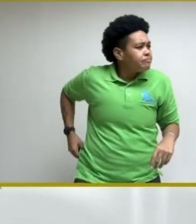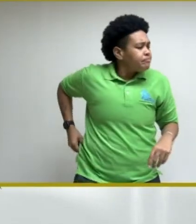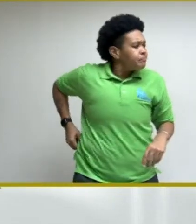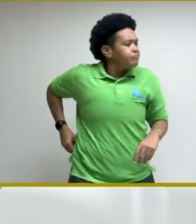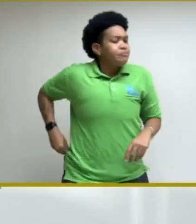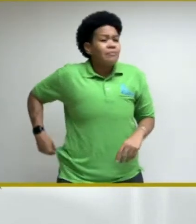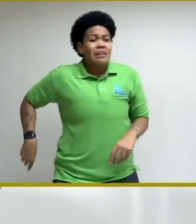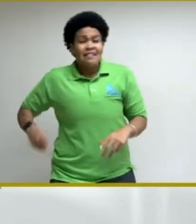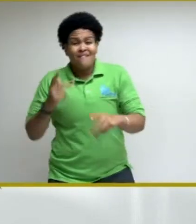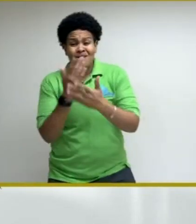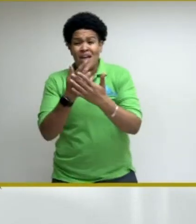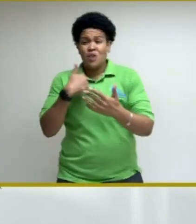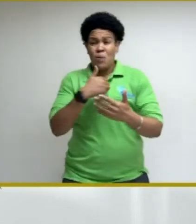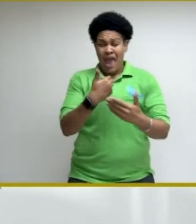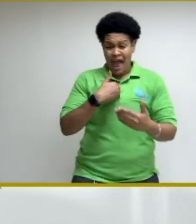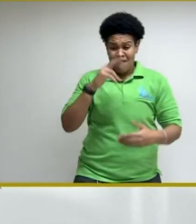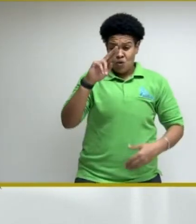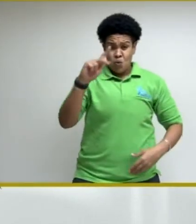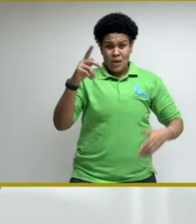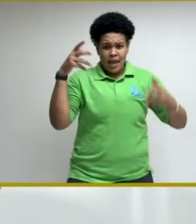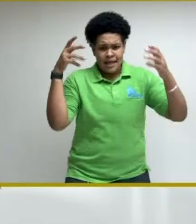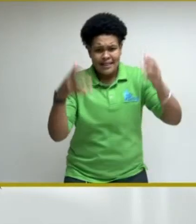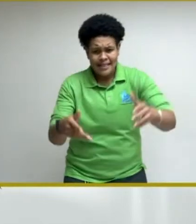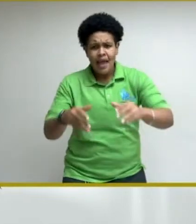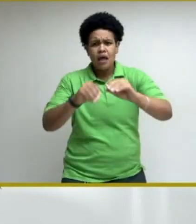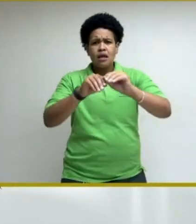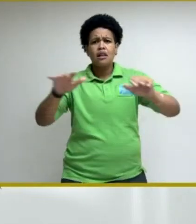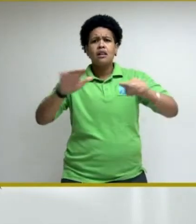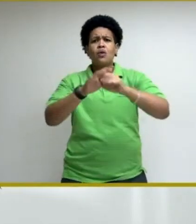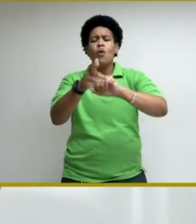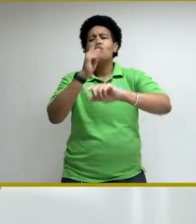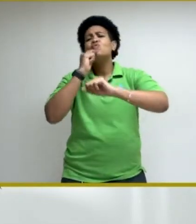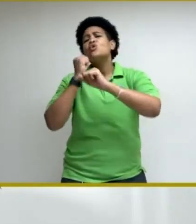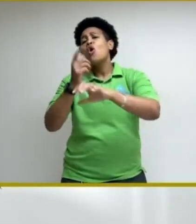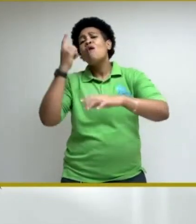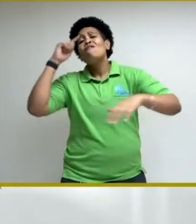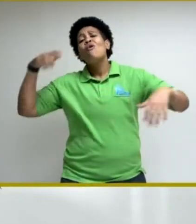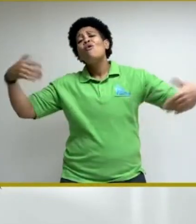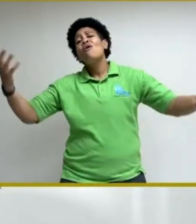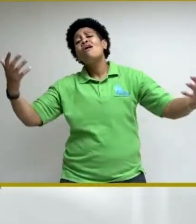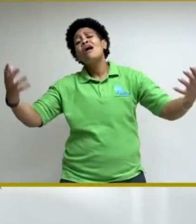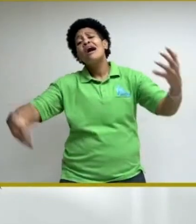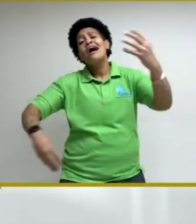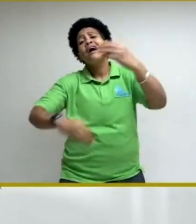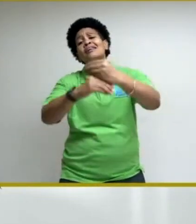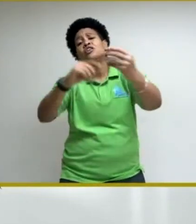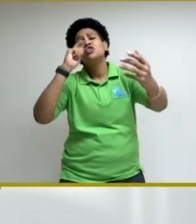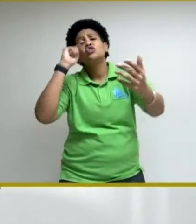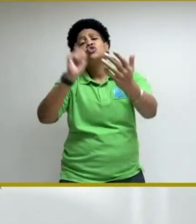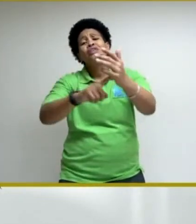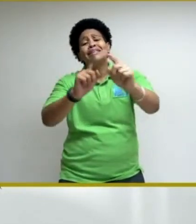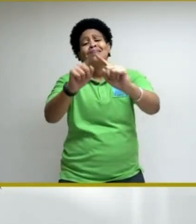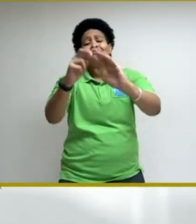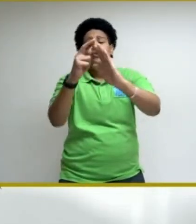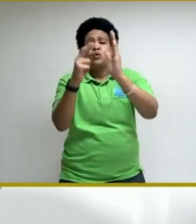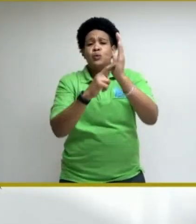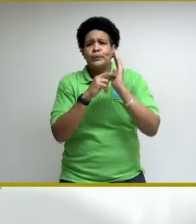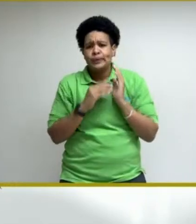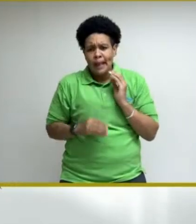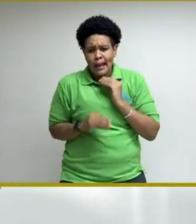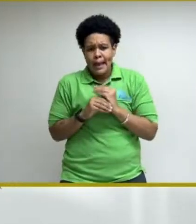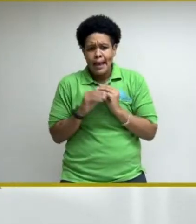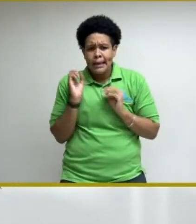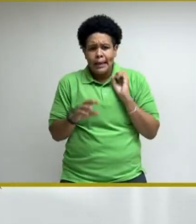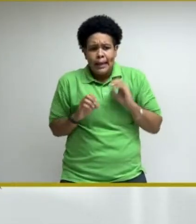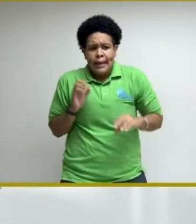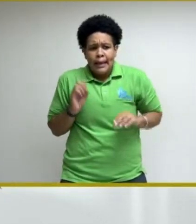UK strain here would be cause for additional recognition of the measures that needs to be taken. And